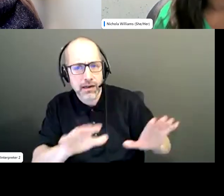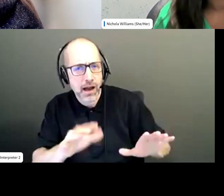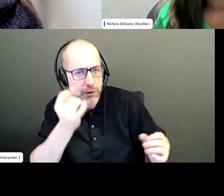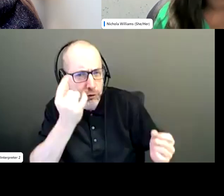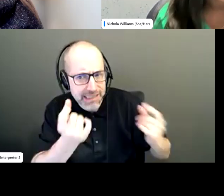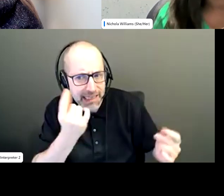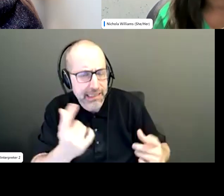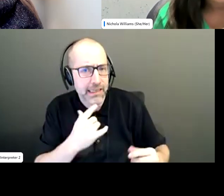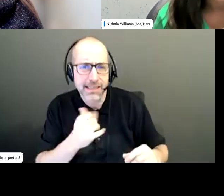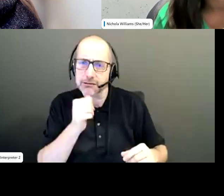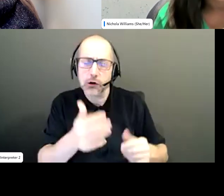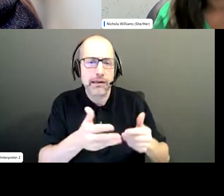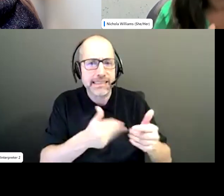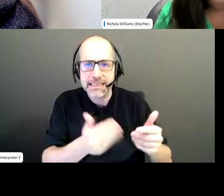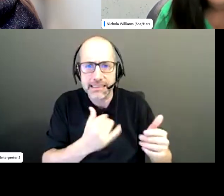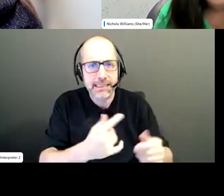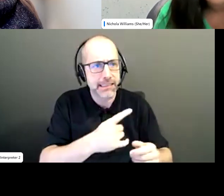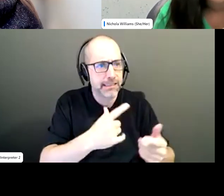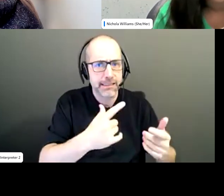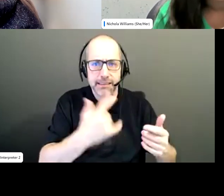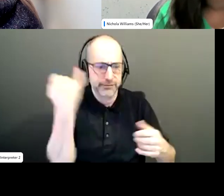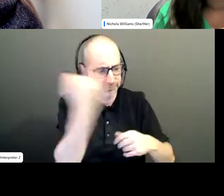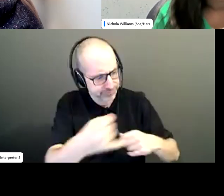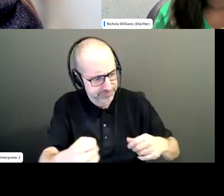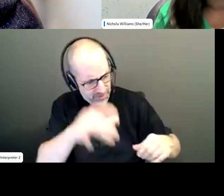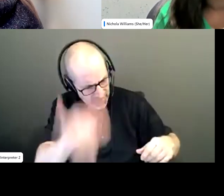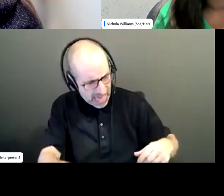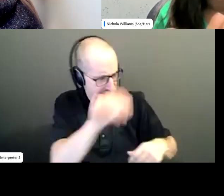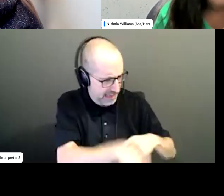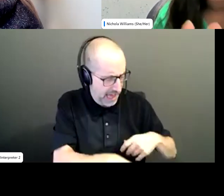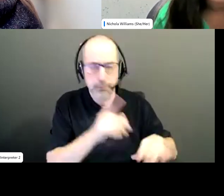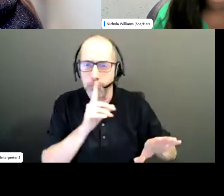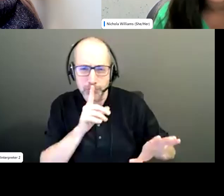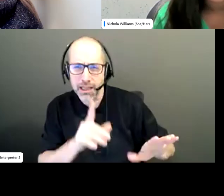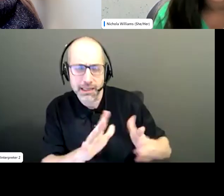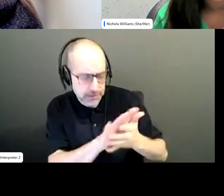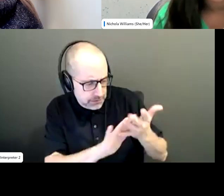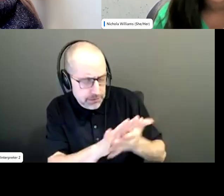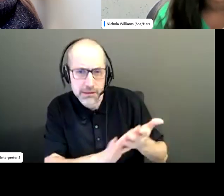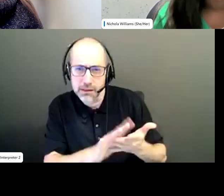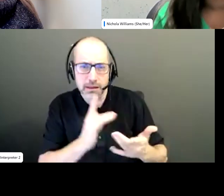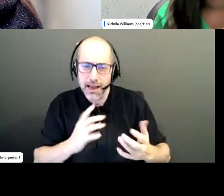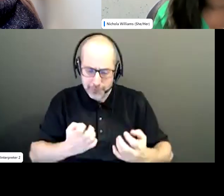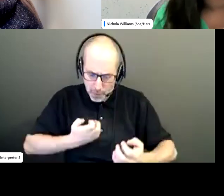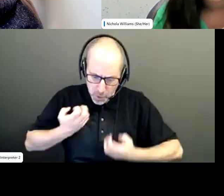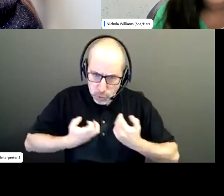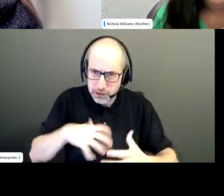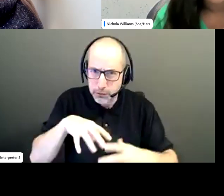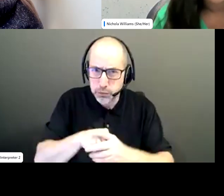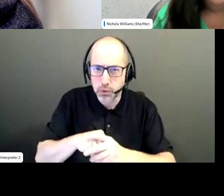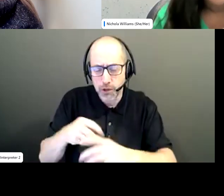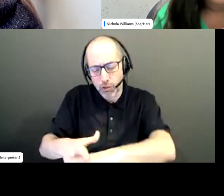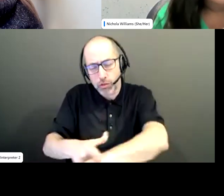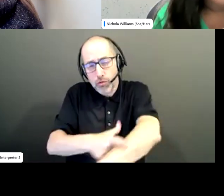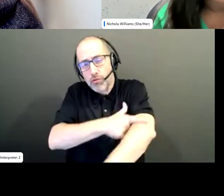so many things that are attached to that. Your emotion, there's a long relationship. There's so much history